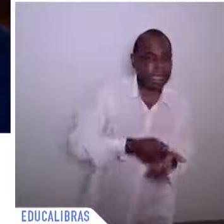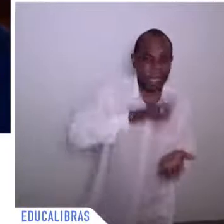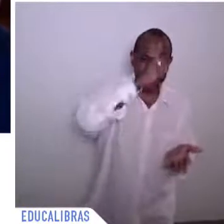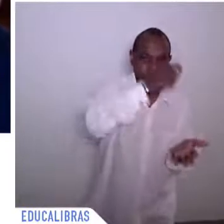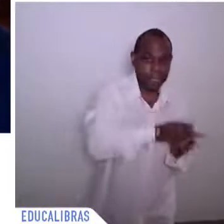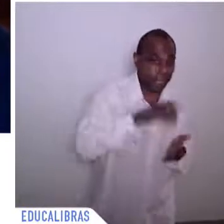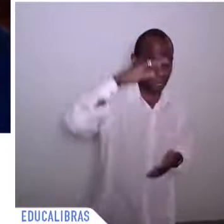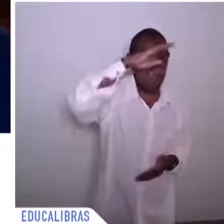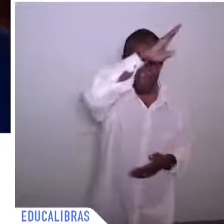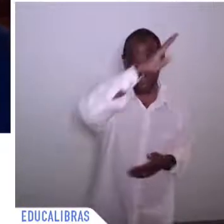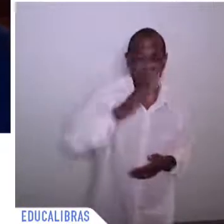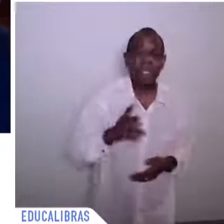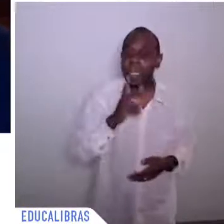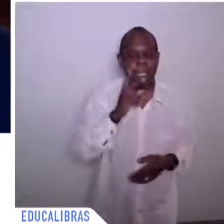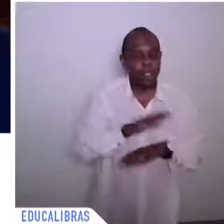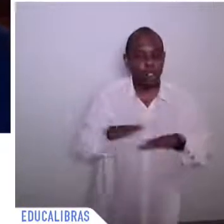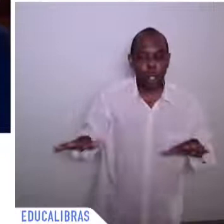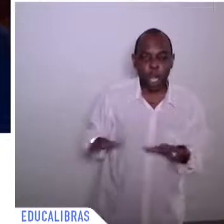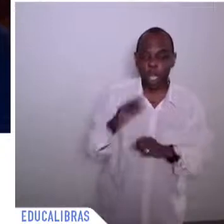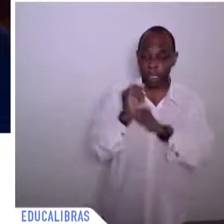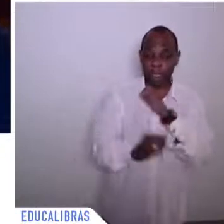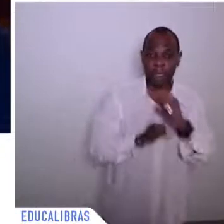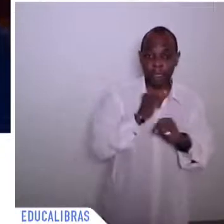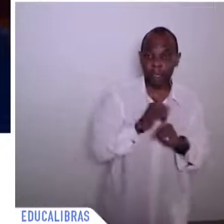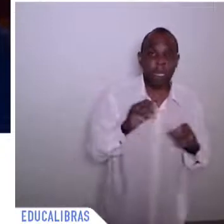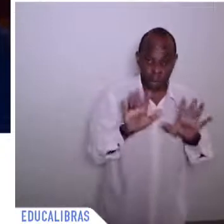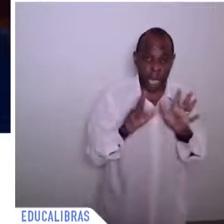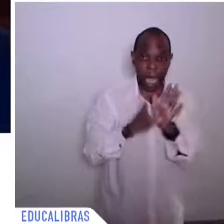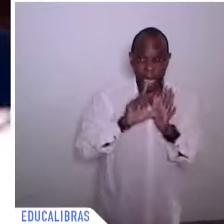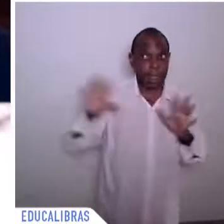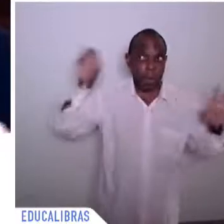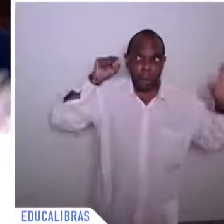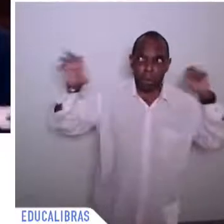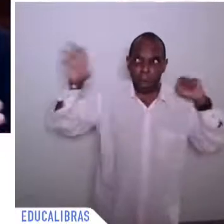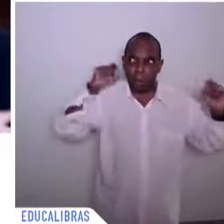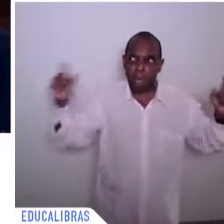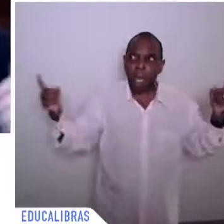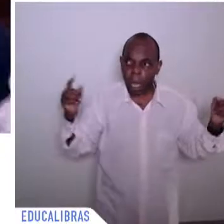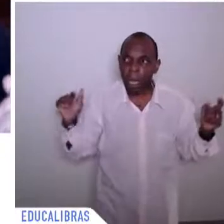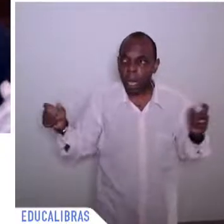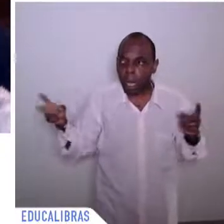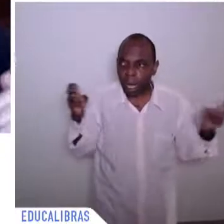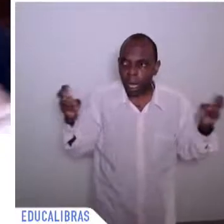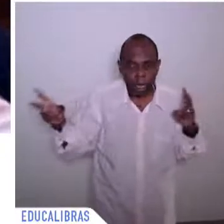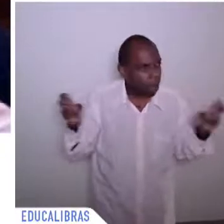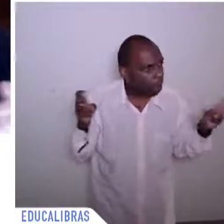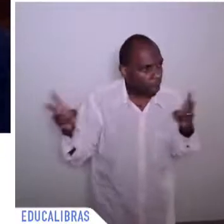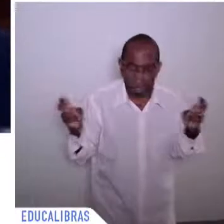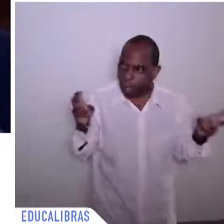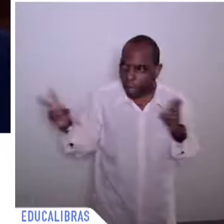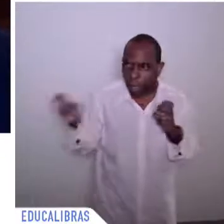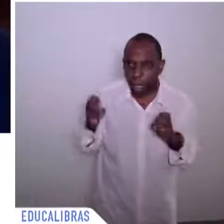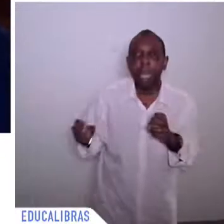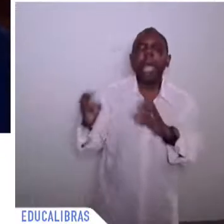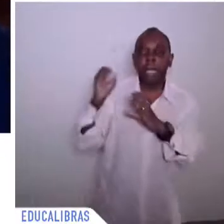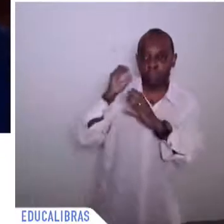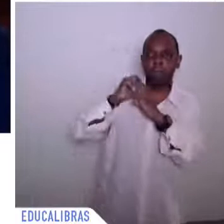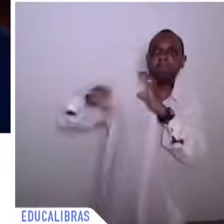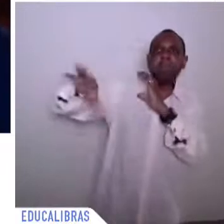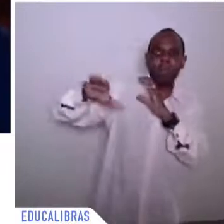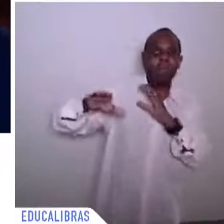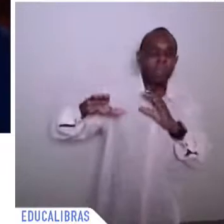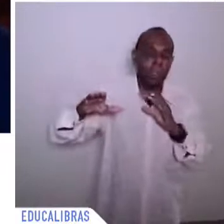Many decisions made by the Bolsonaro government, they seem to throw everything on the social